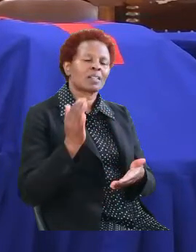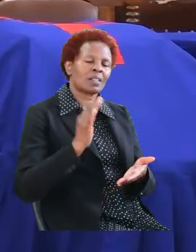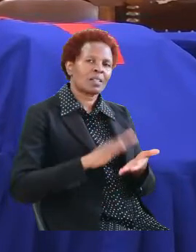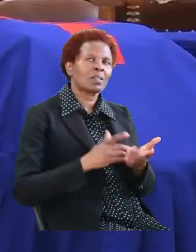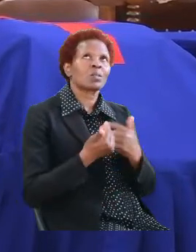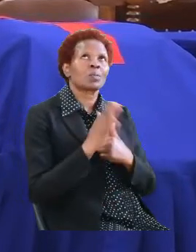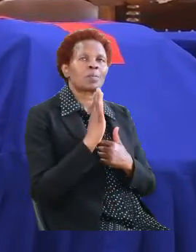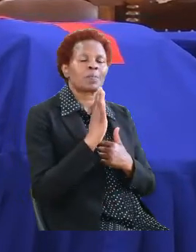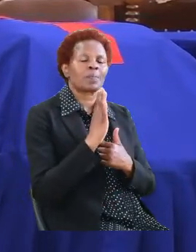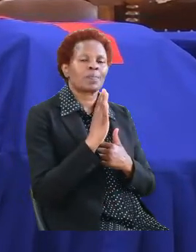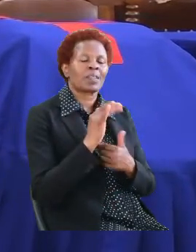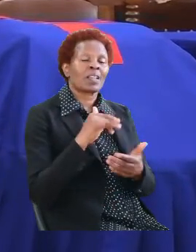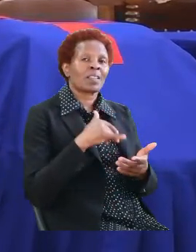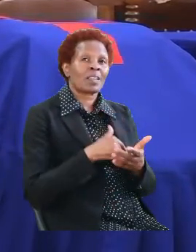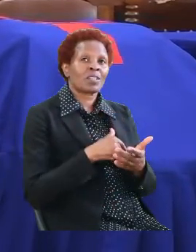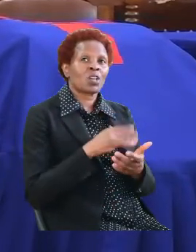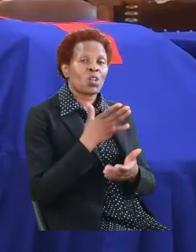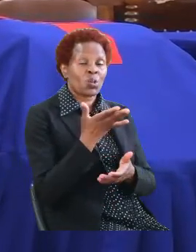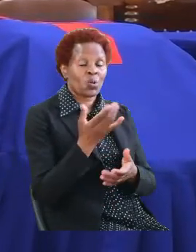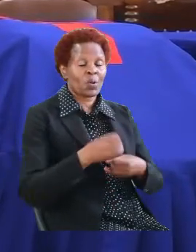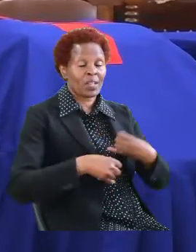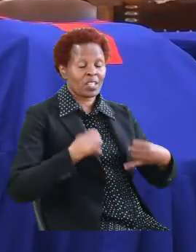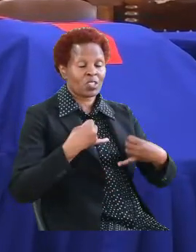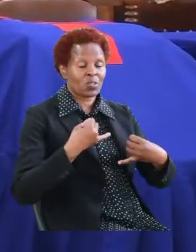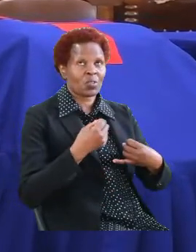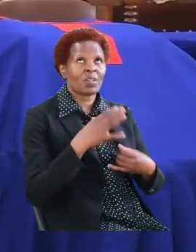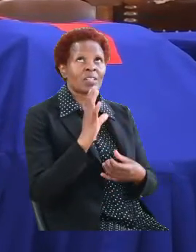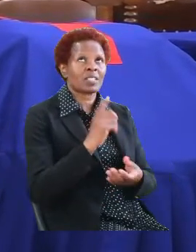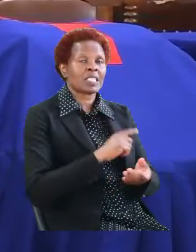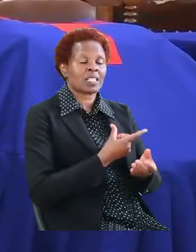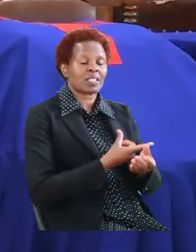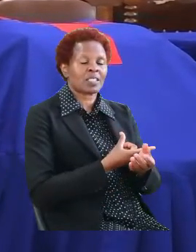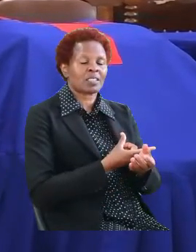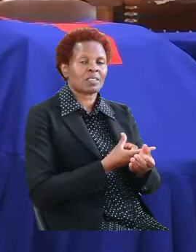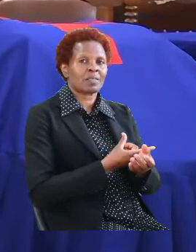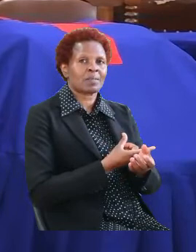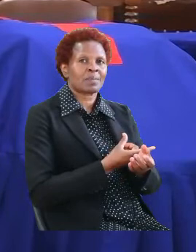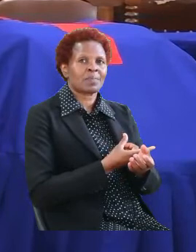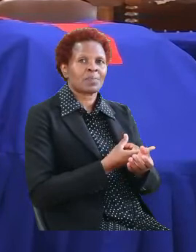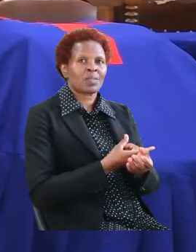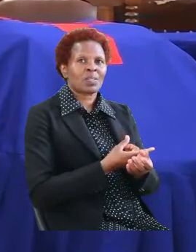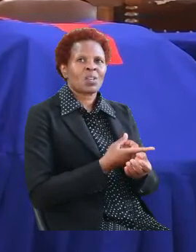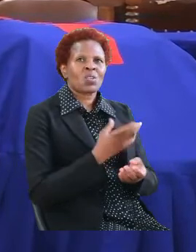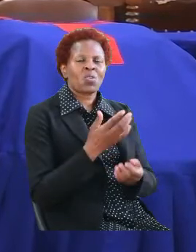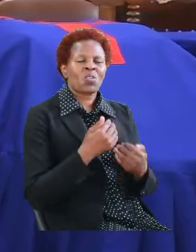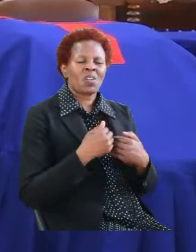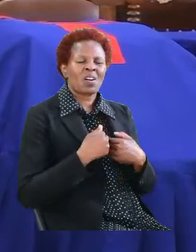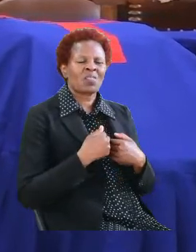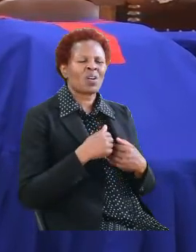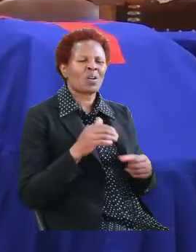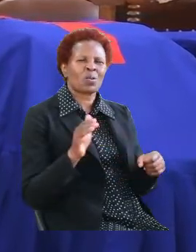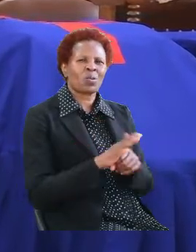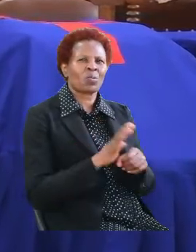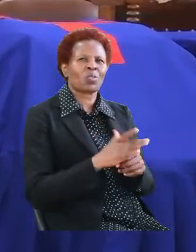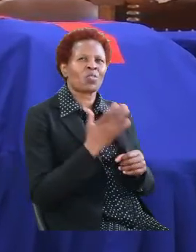unto him. That we may enjoy the grace of provision. I know you have a lot of wants in your life. There are many things that